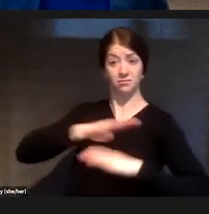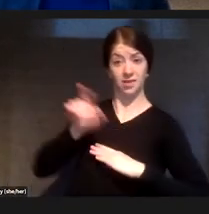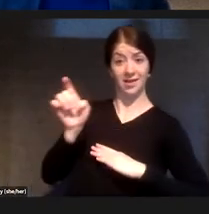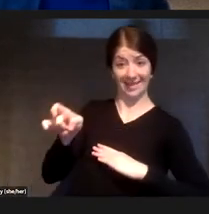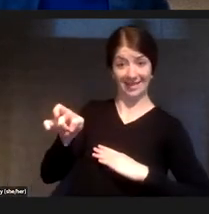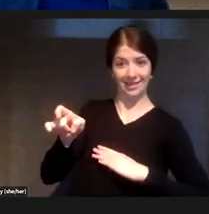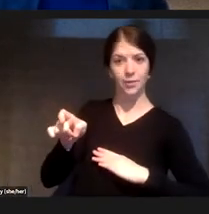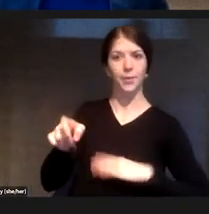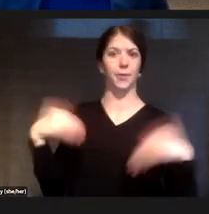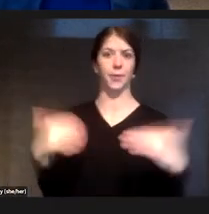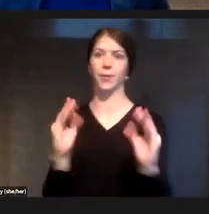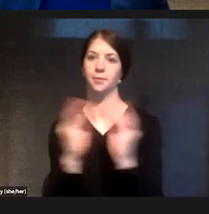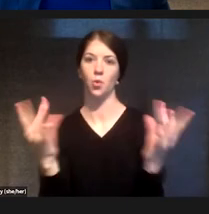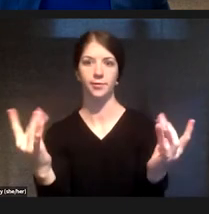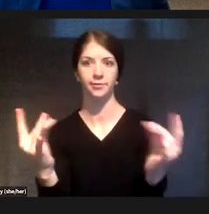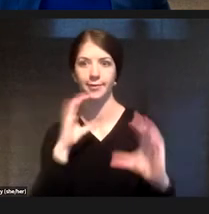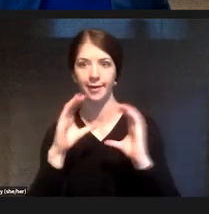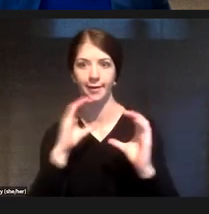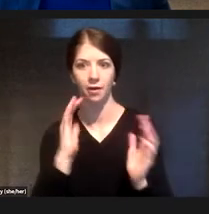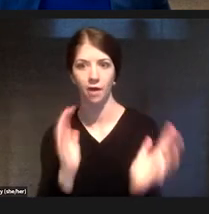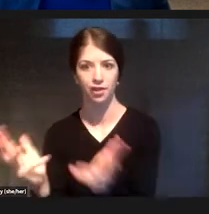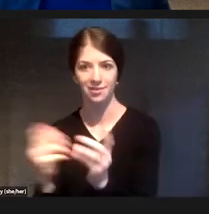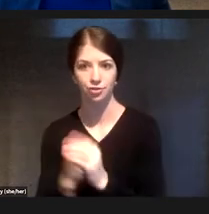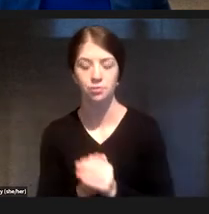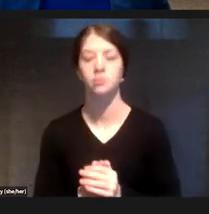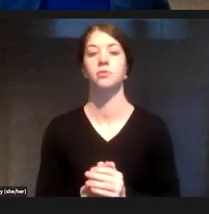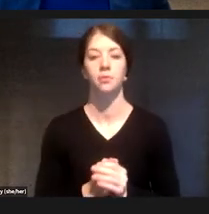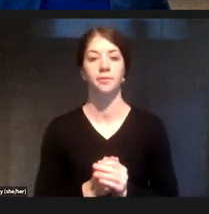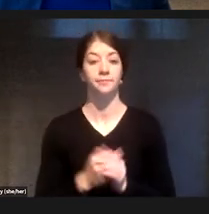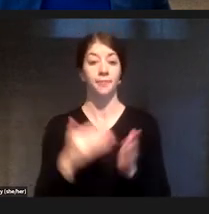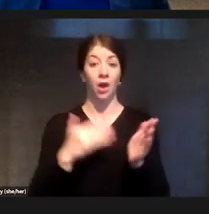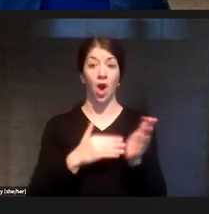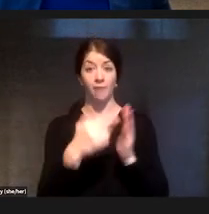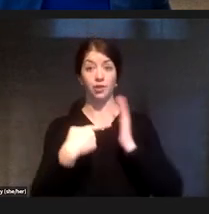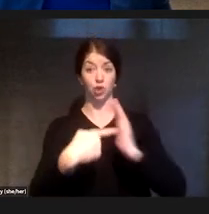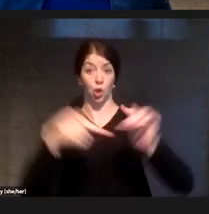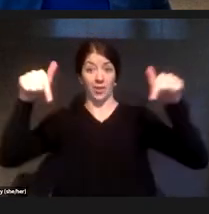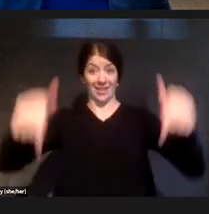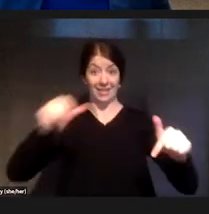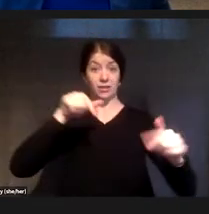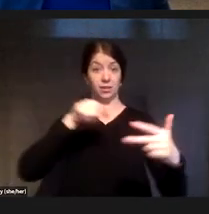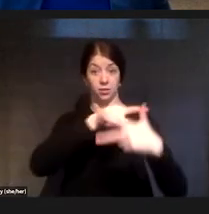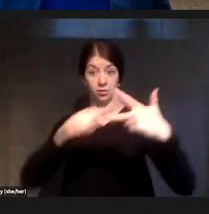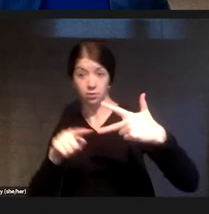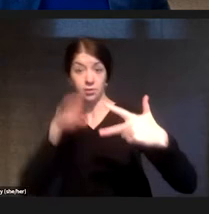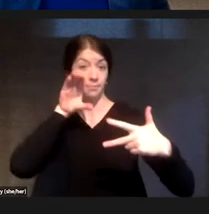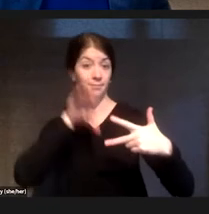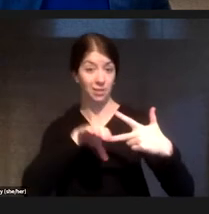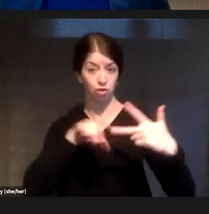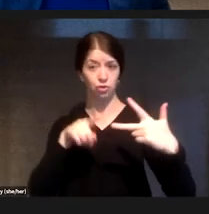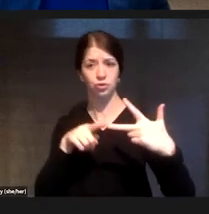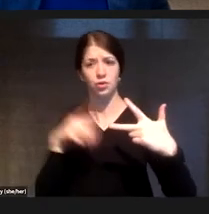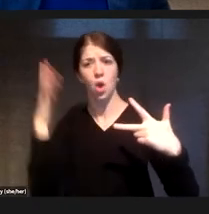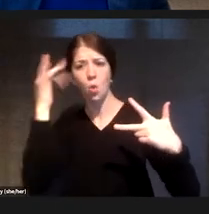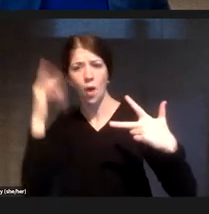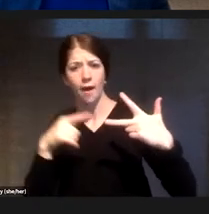conversation gets even trickier. Because often when you show this slide, someone will say, why does the tall individual have to give